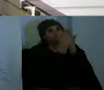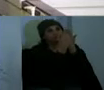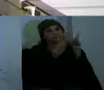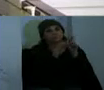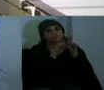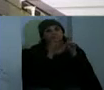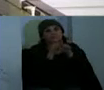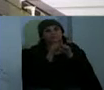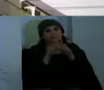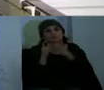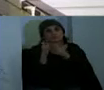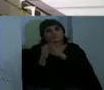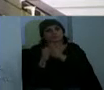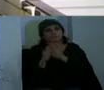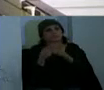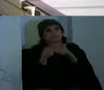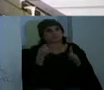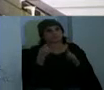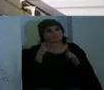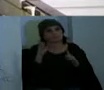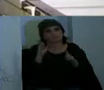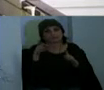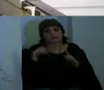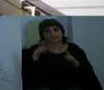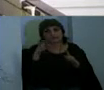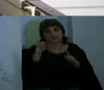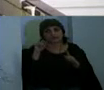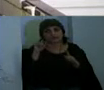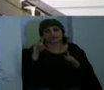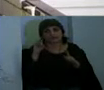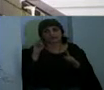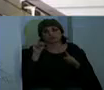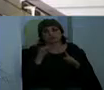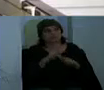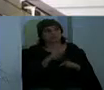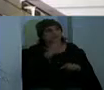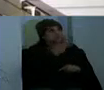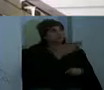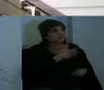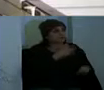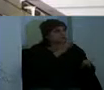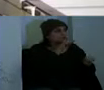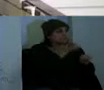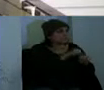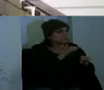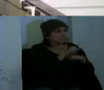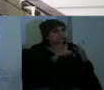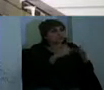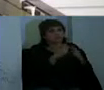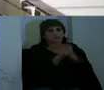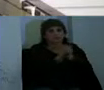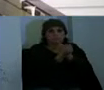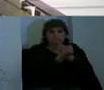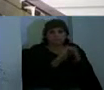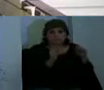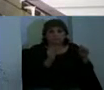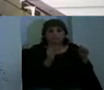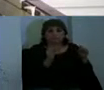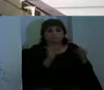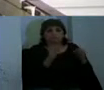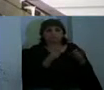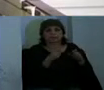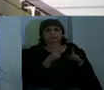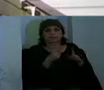from Absalom. He said, you are my rock, when he was delivered